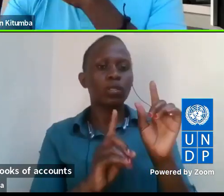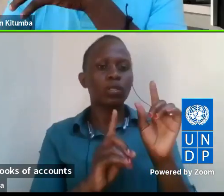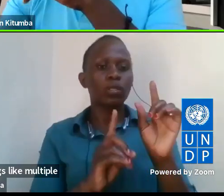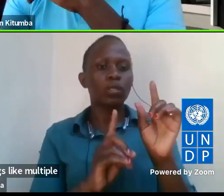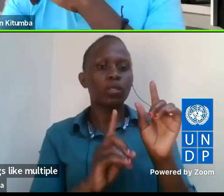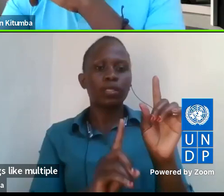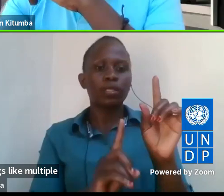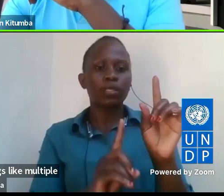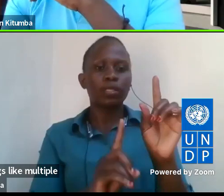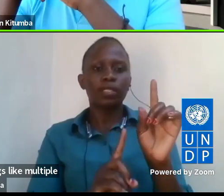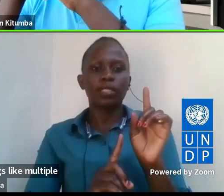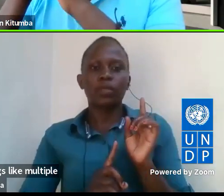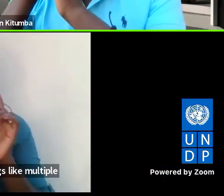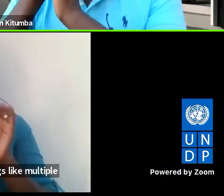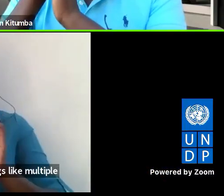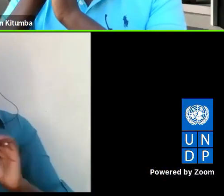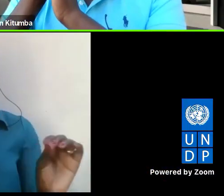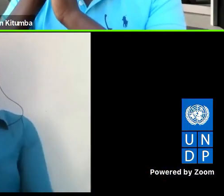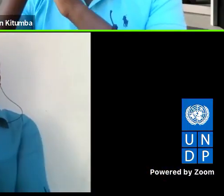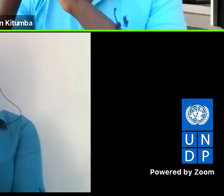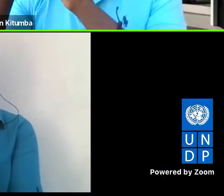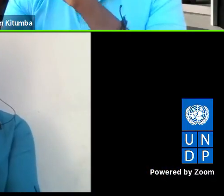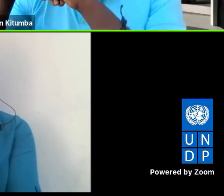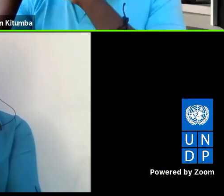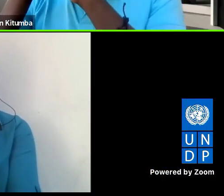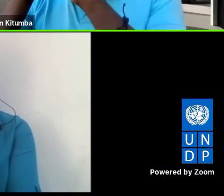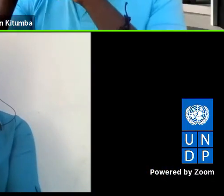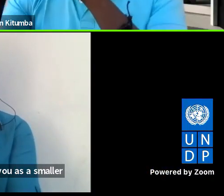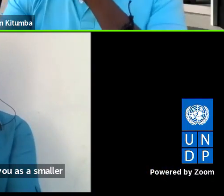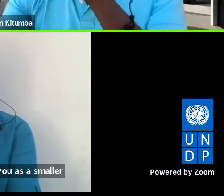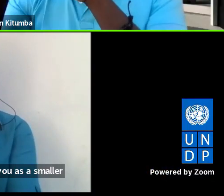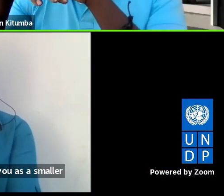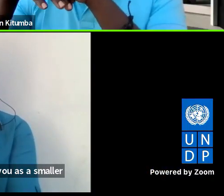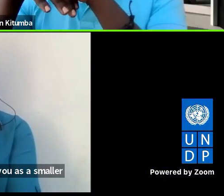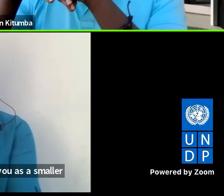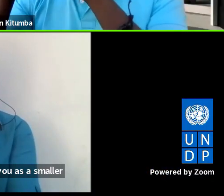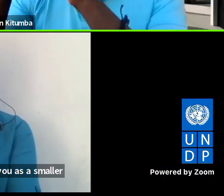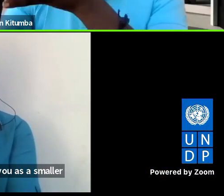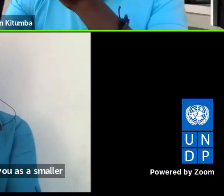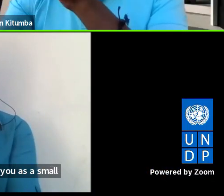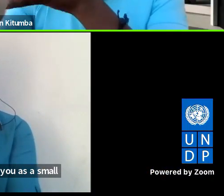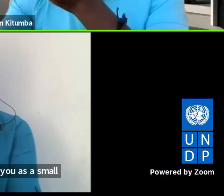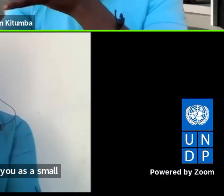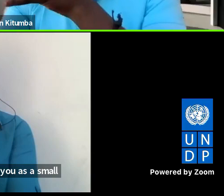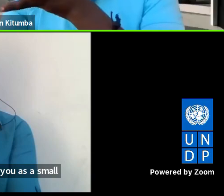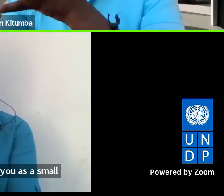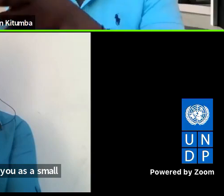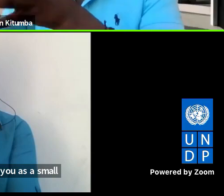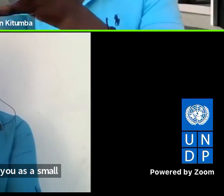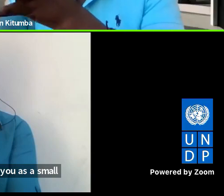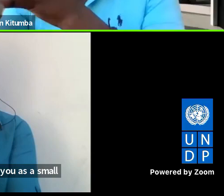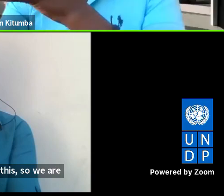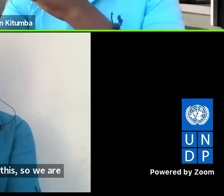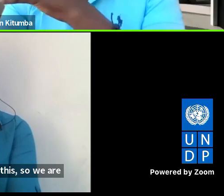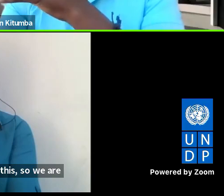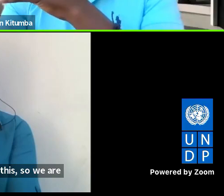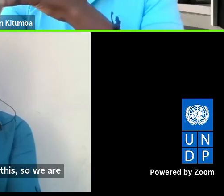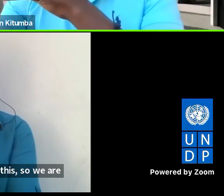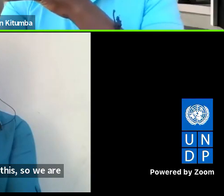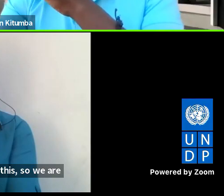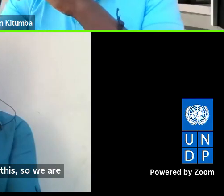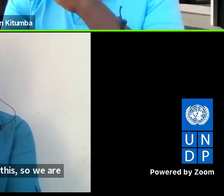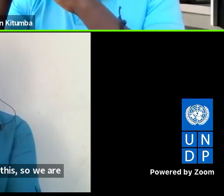to take on the risk to lend to you as a small business. So many of them don't have this. So we are looking at what we call alternative credit scoring models for them to access credit